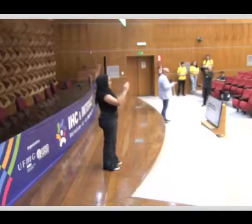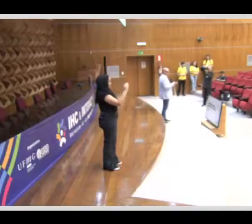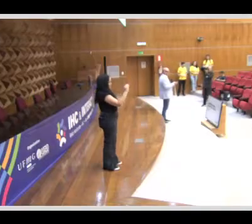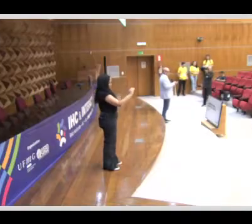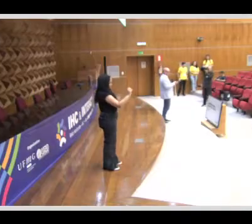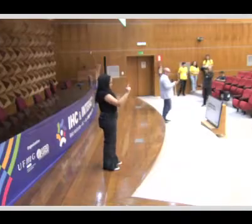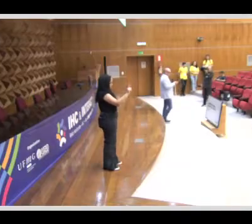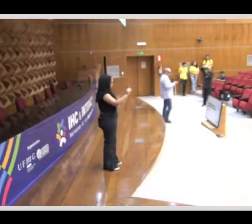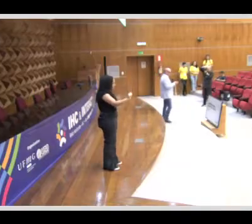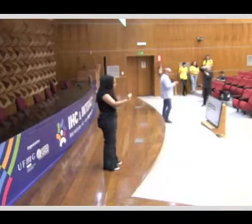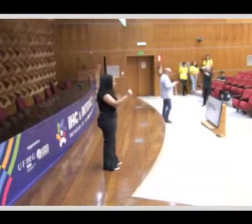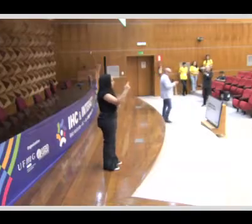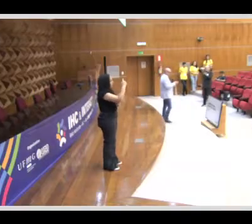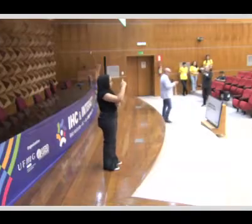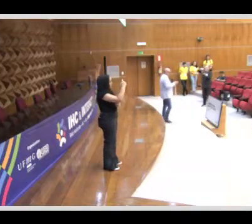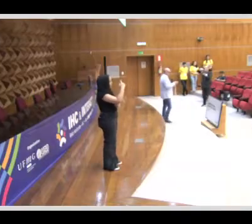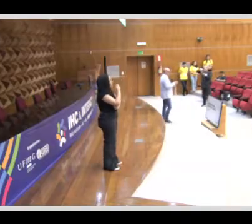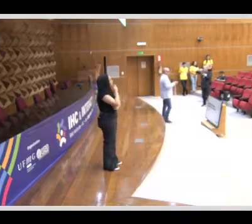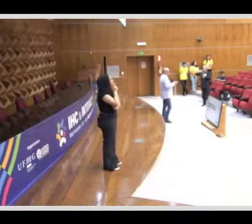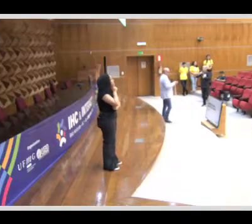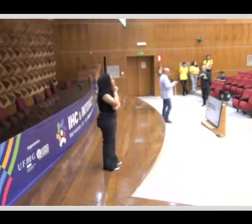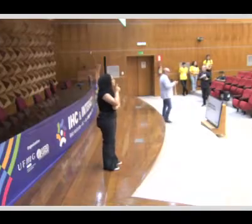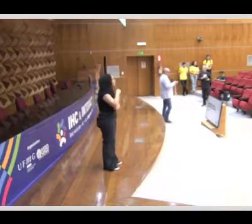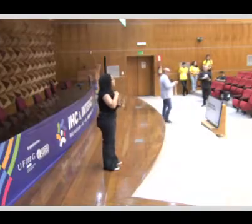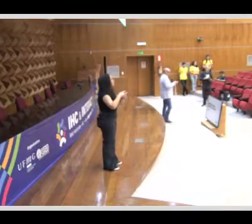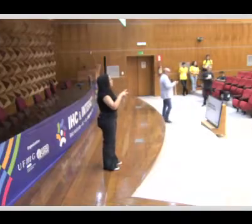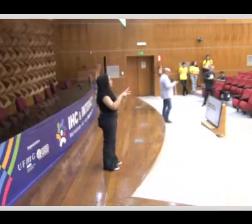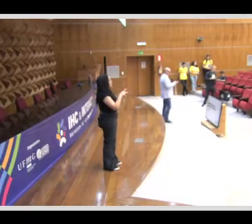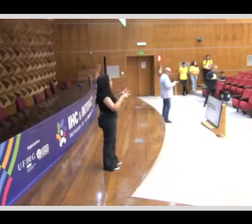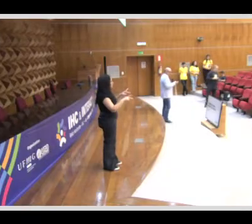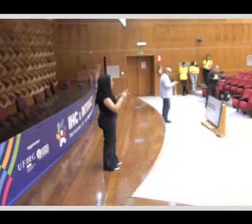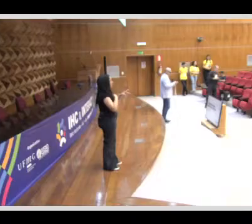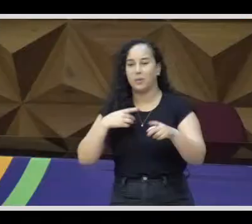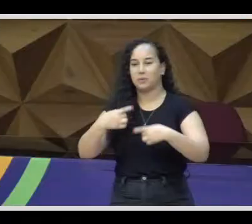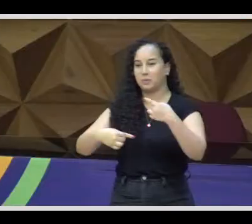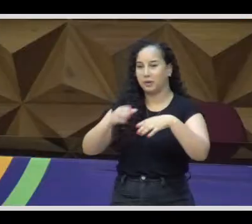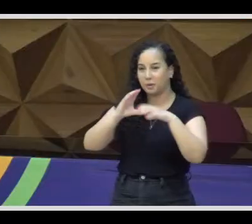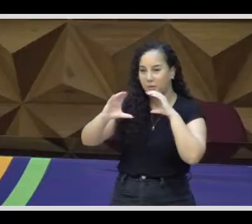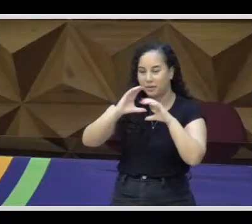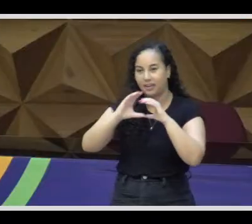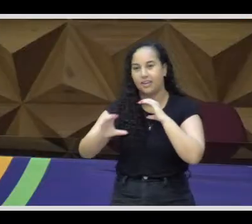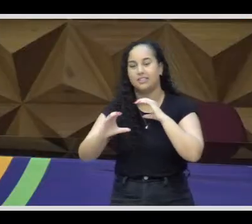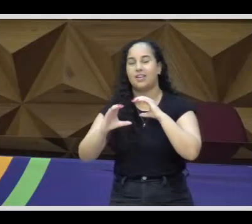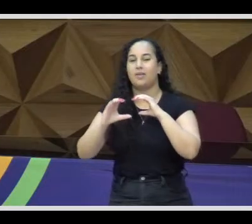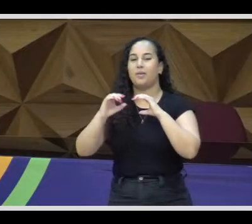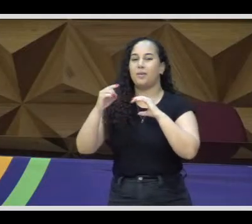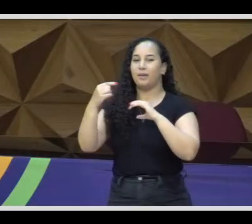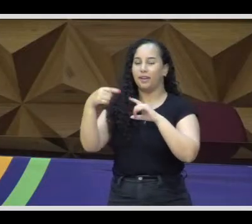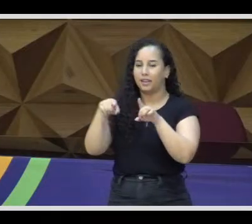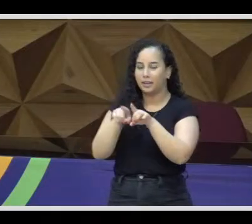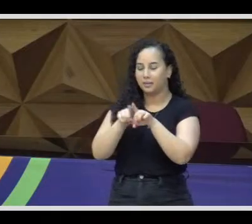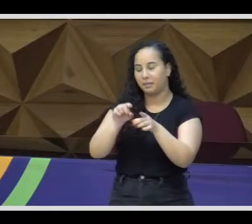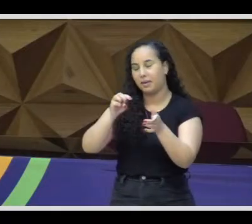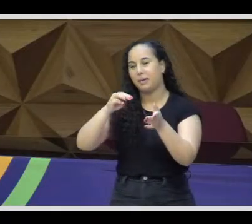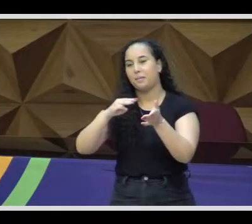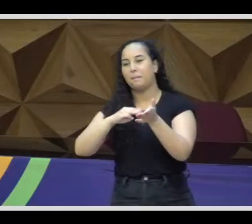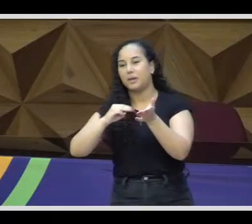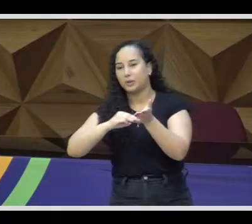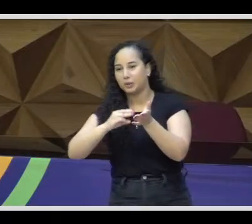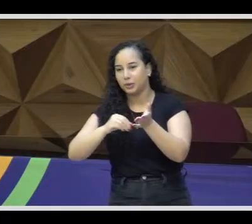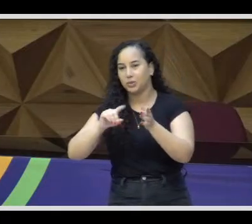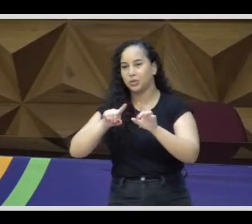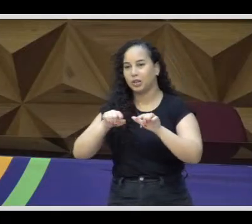of California at Los Angeles. He is a professor of political communication, elections, and methodology at